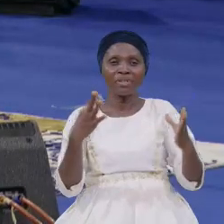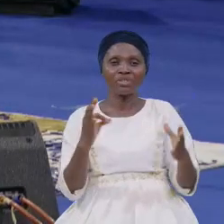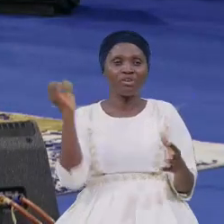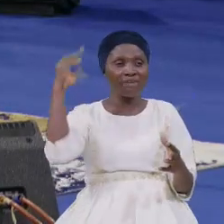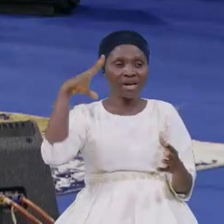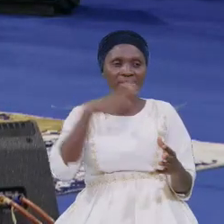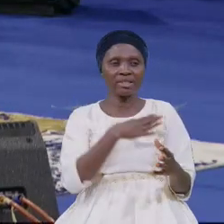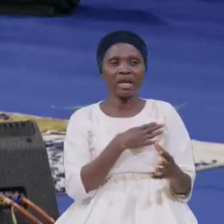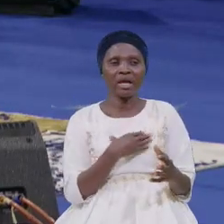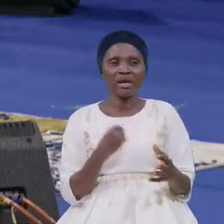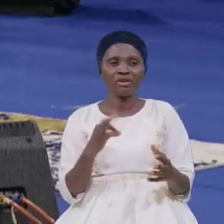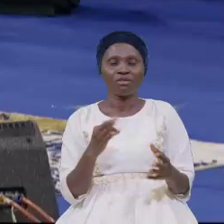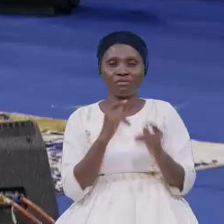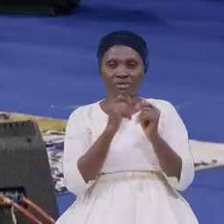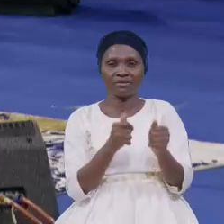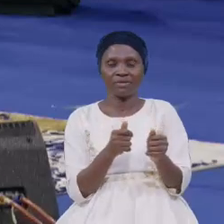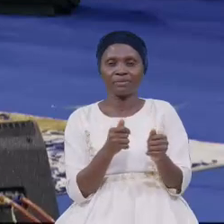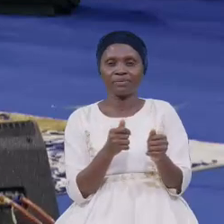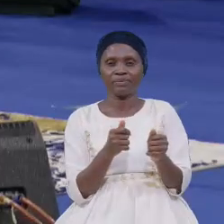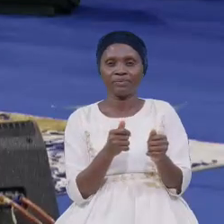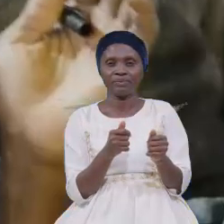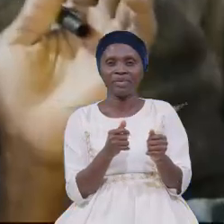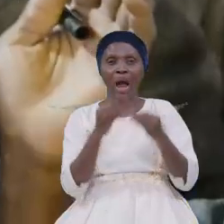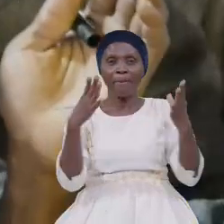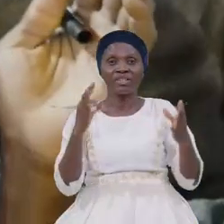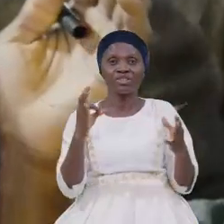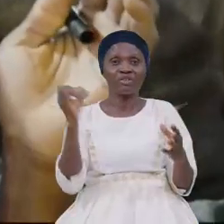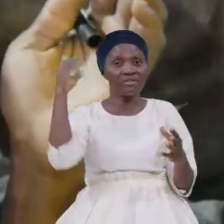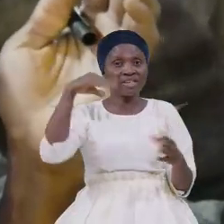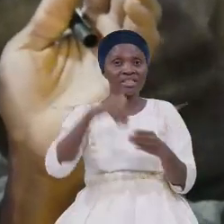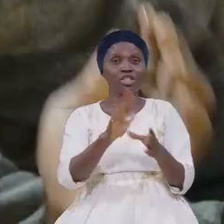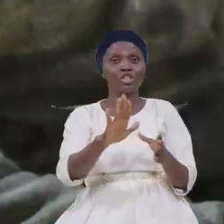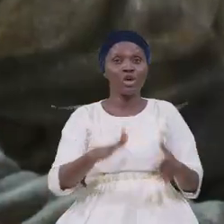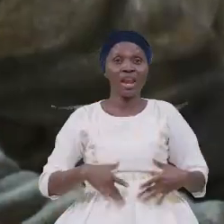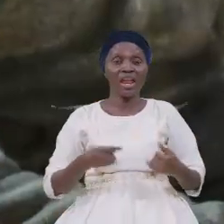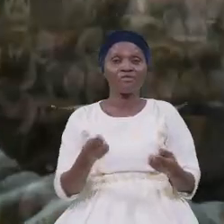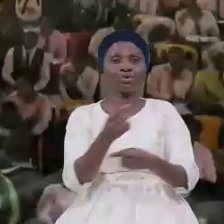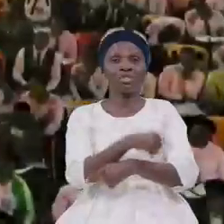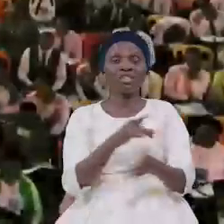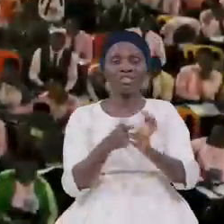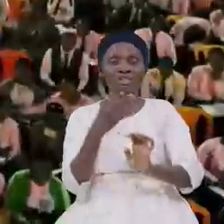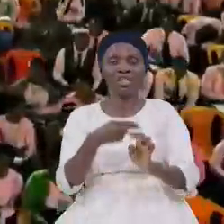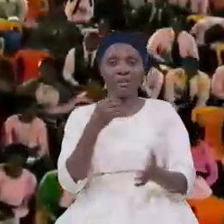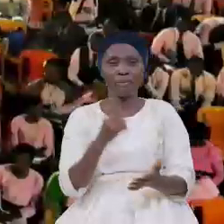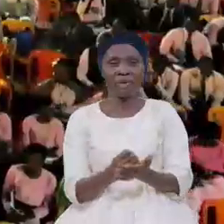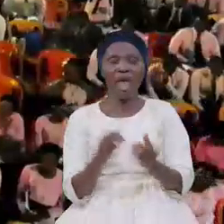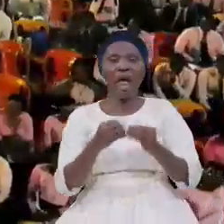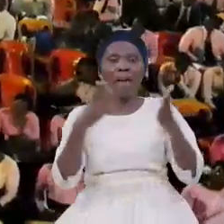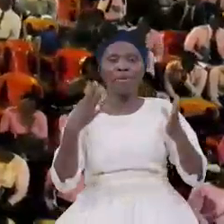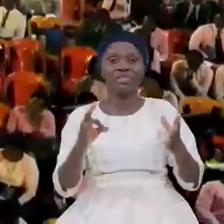grace. Abundance of grace in your life today. Abundance of goodness in your life